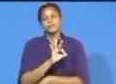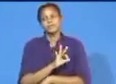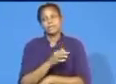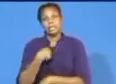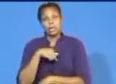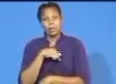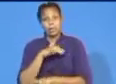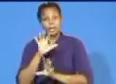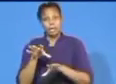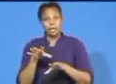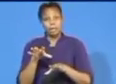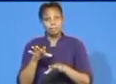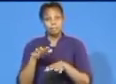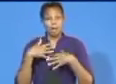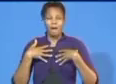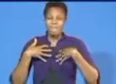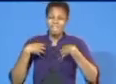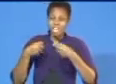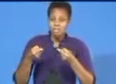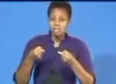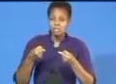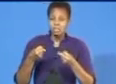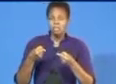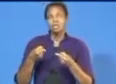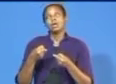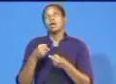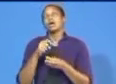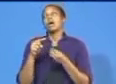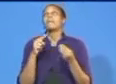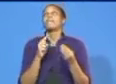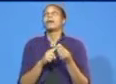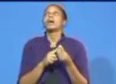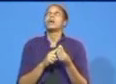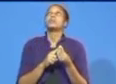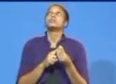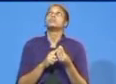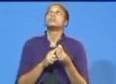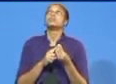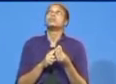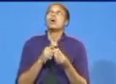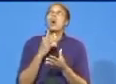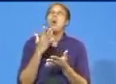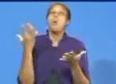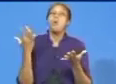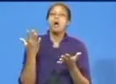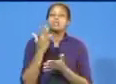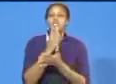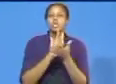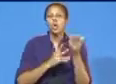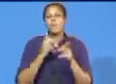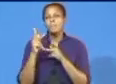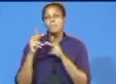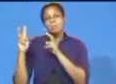we can be convinced about what some folk